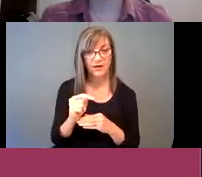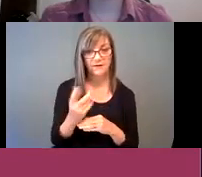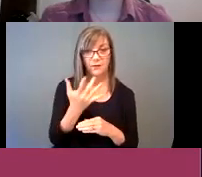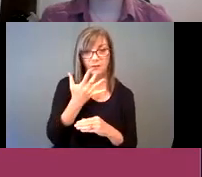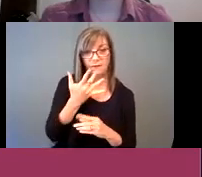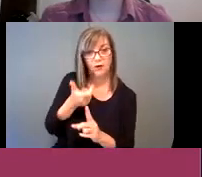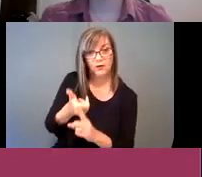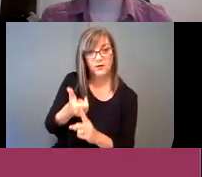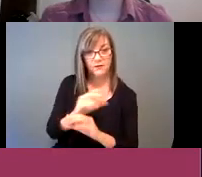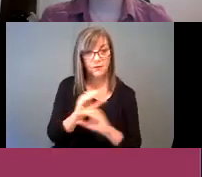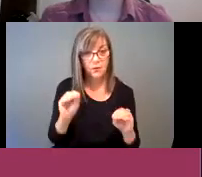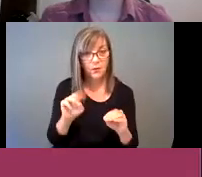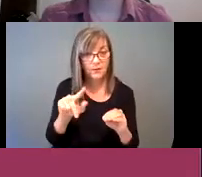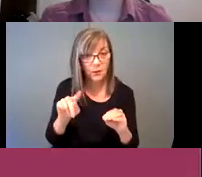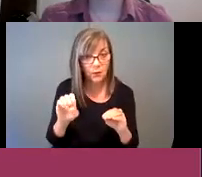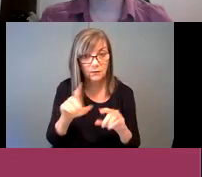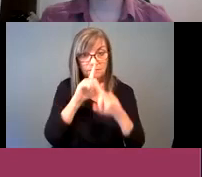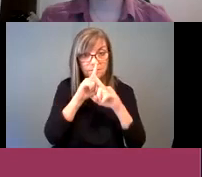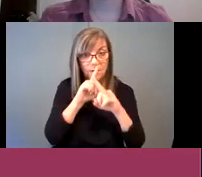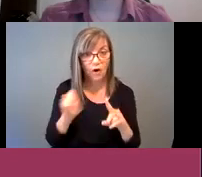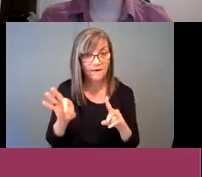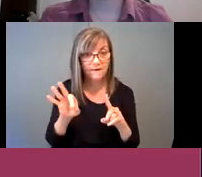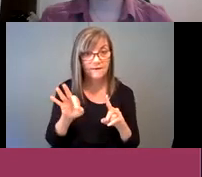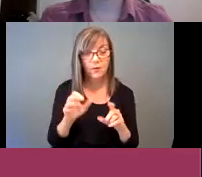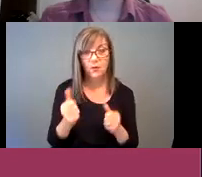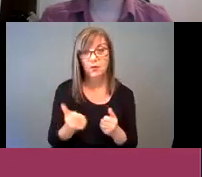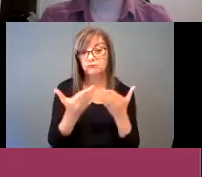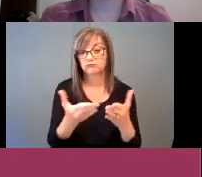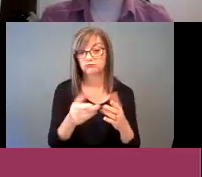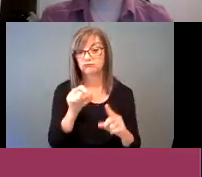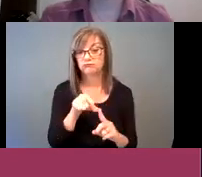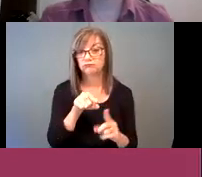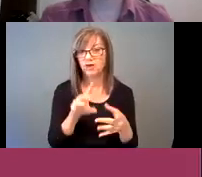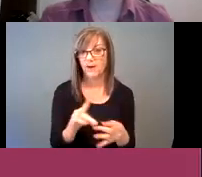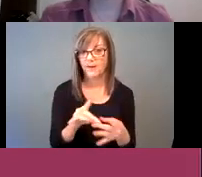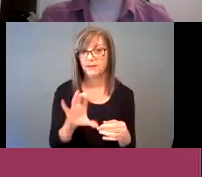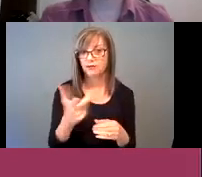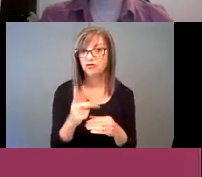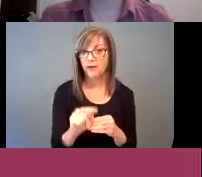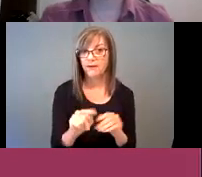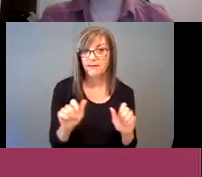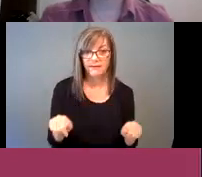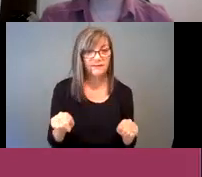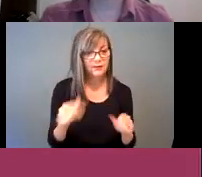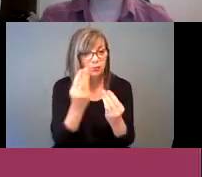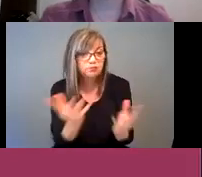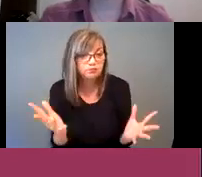would like to submit your question or comments in the chat. So we'll kind of put that out